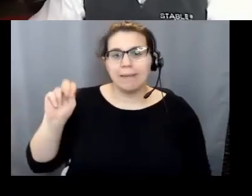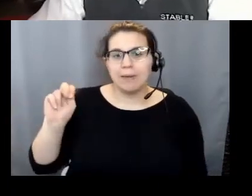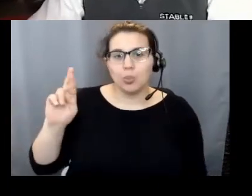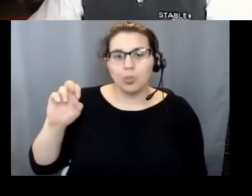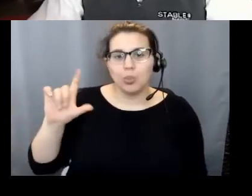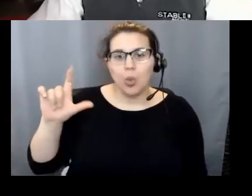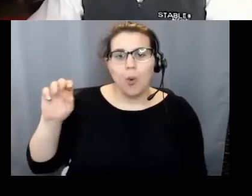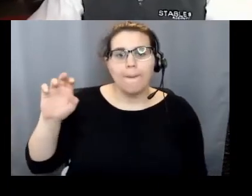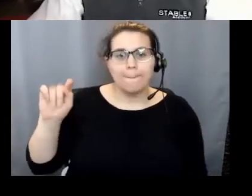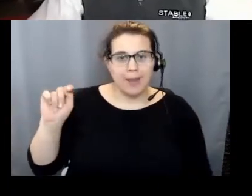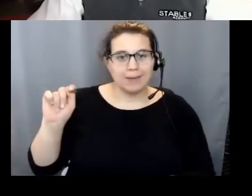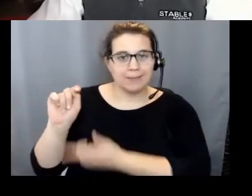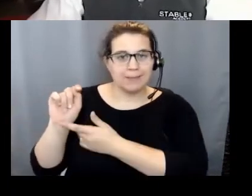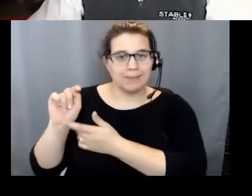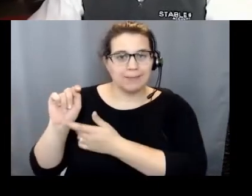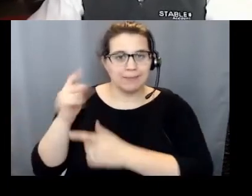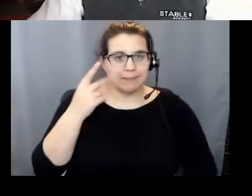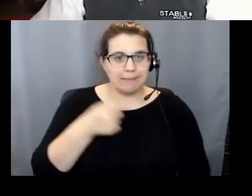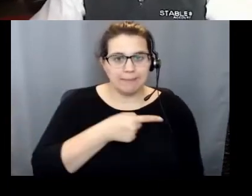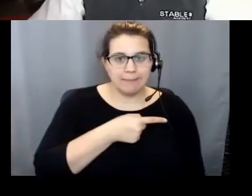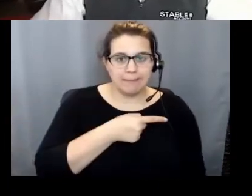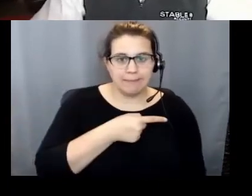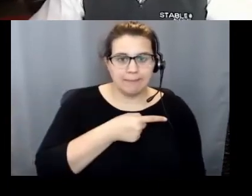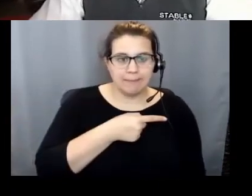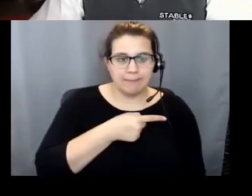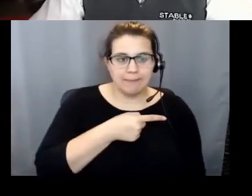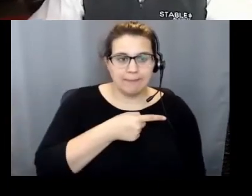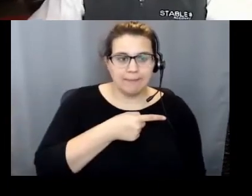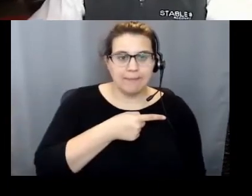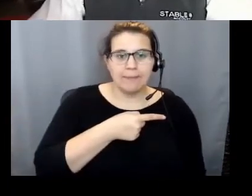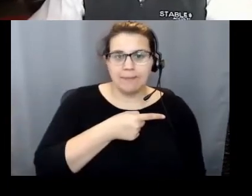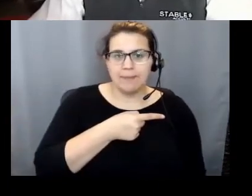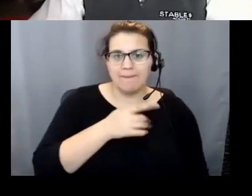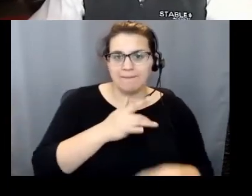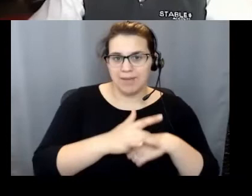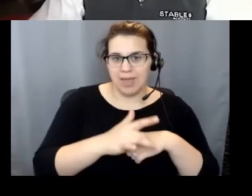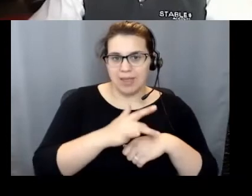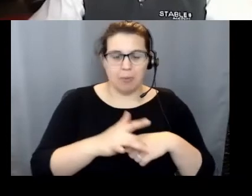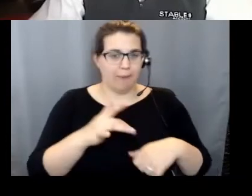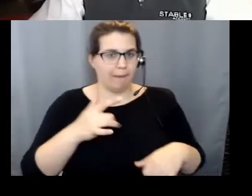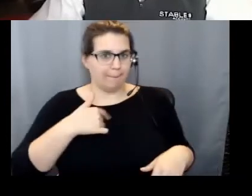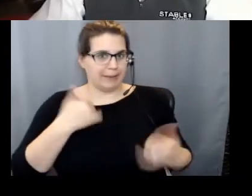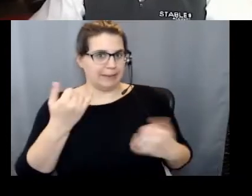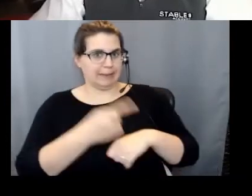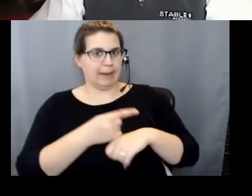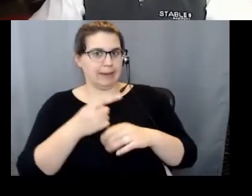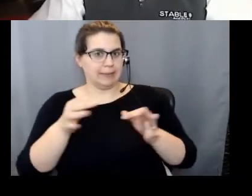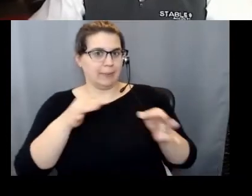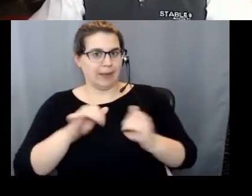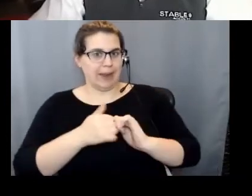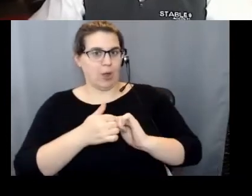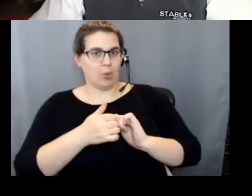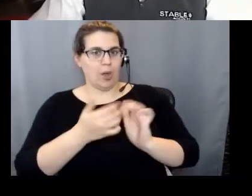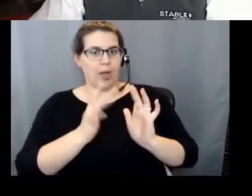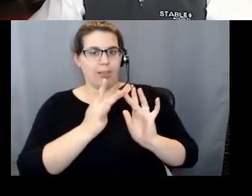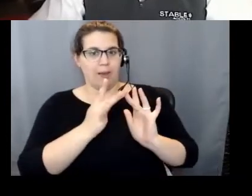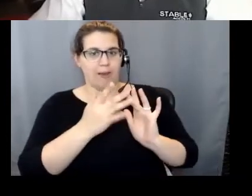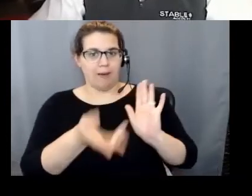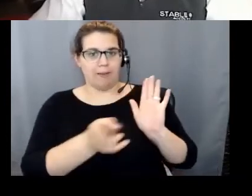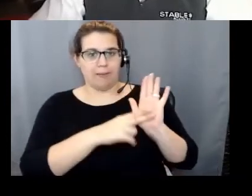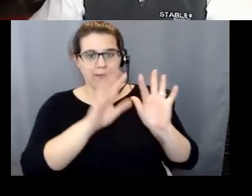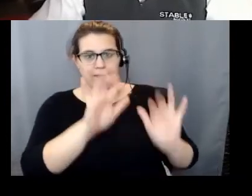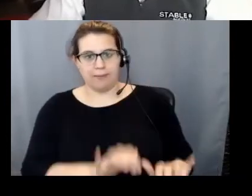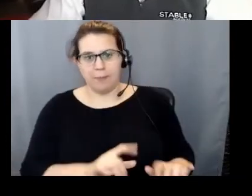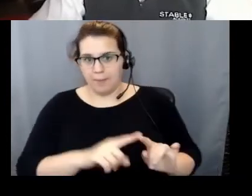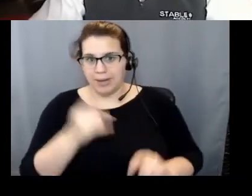form. It is available. We're highlighting here the electronic enrollment process. But if you wanted to go out